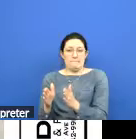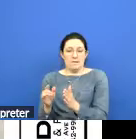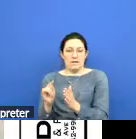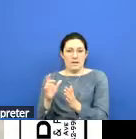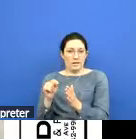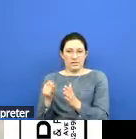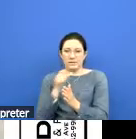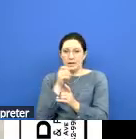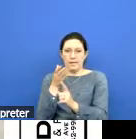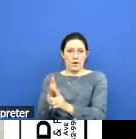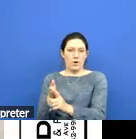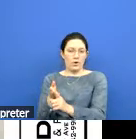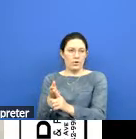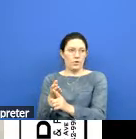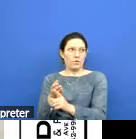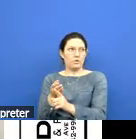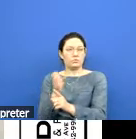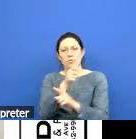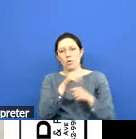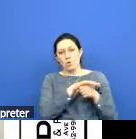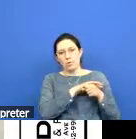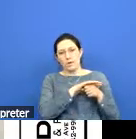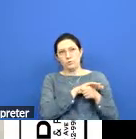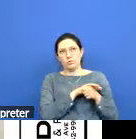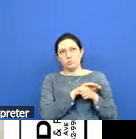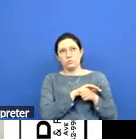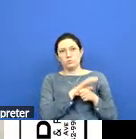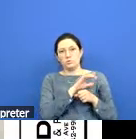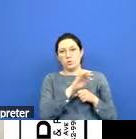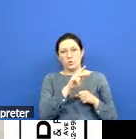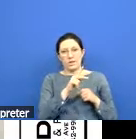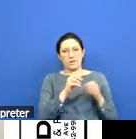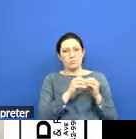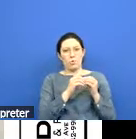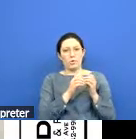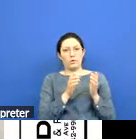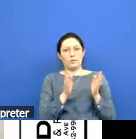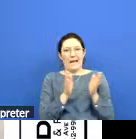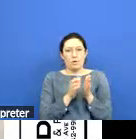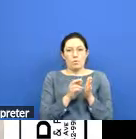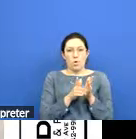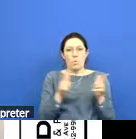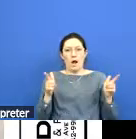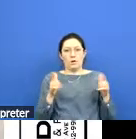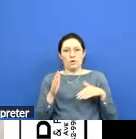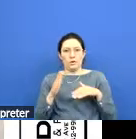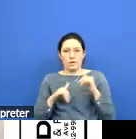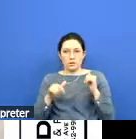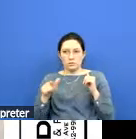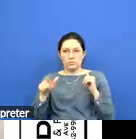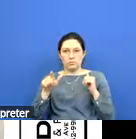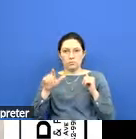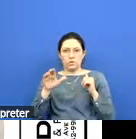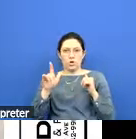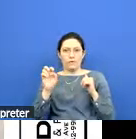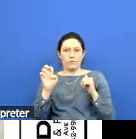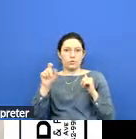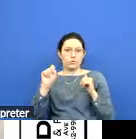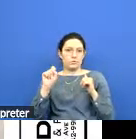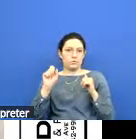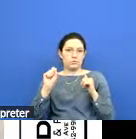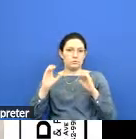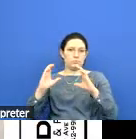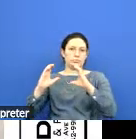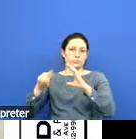That's a bit in other locations, the creek is narrower or wider than at the culvert. So that is not